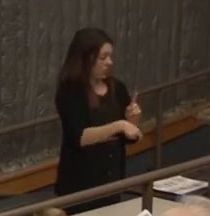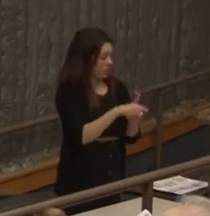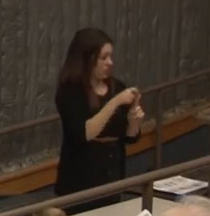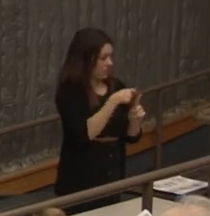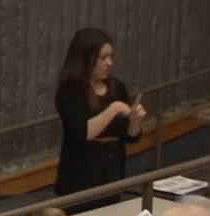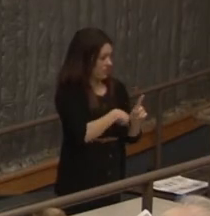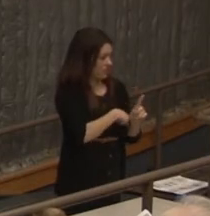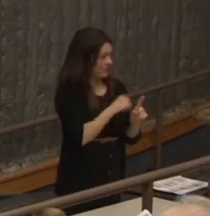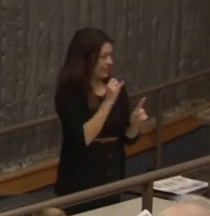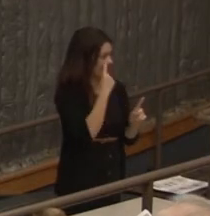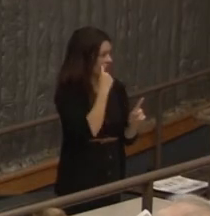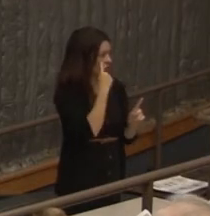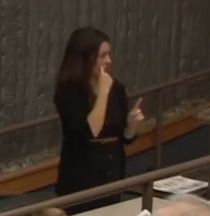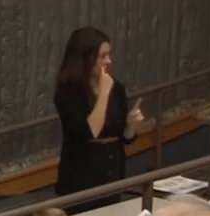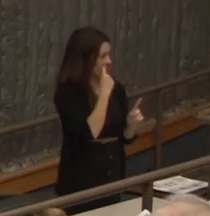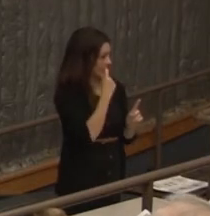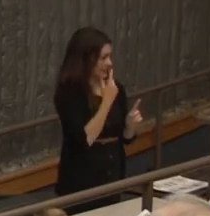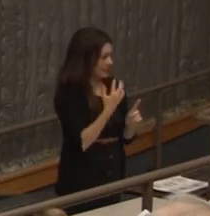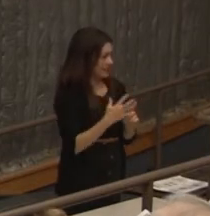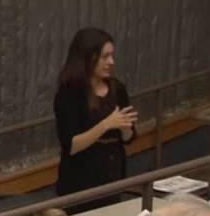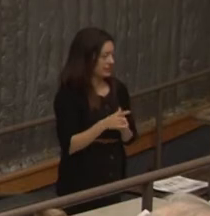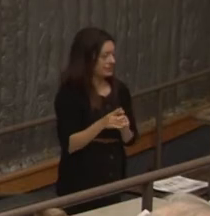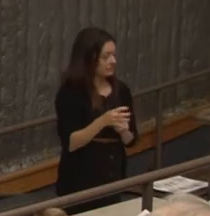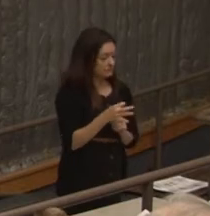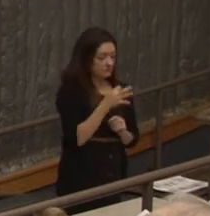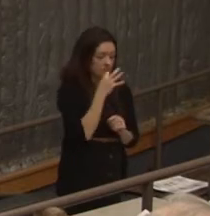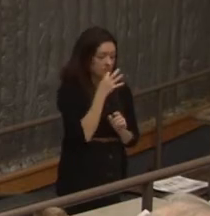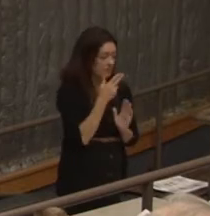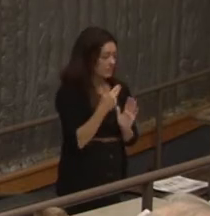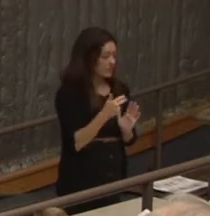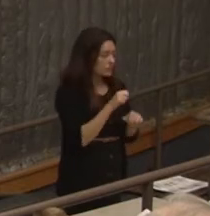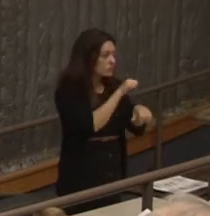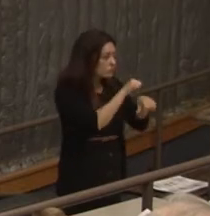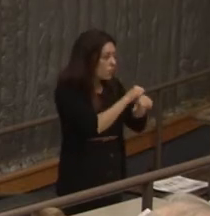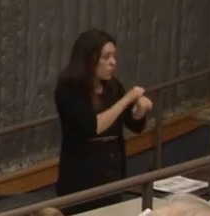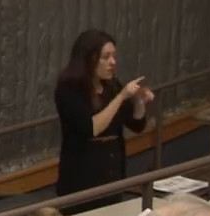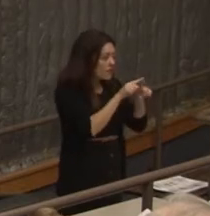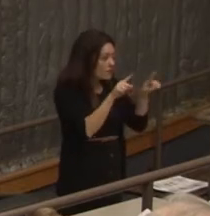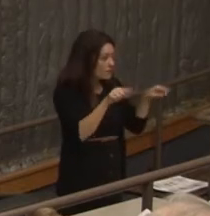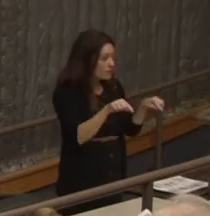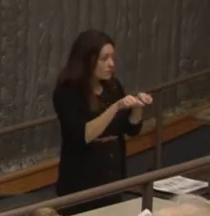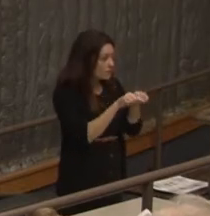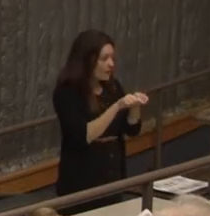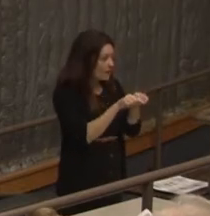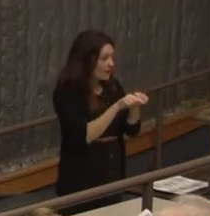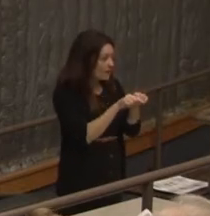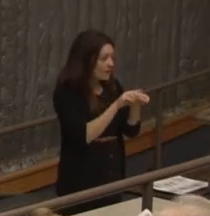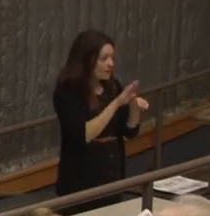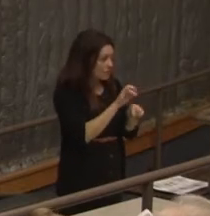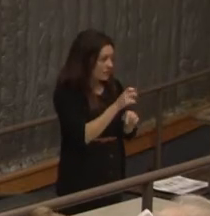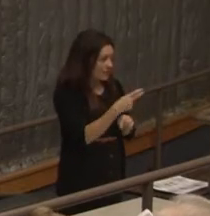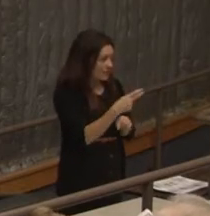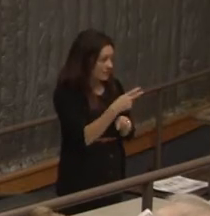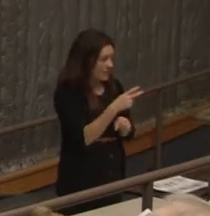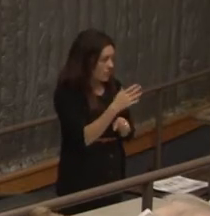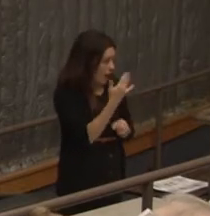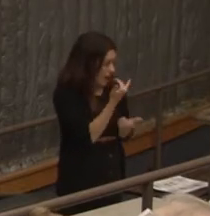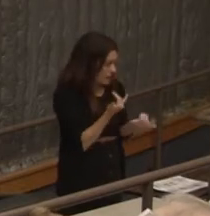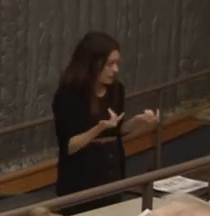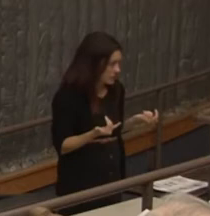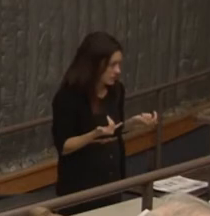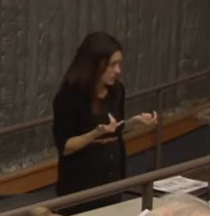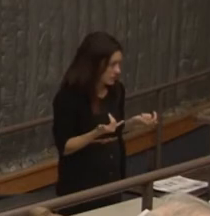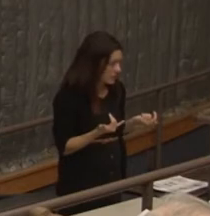to stone. He's a master at painting stone and brick. Why? Again, I have